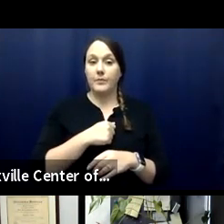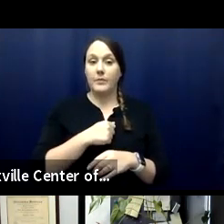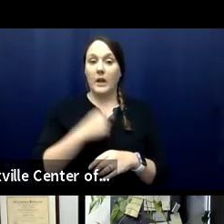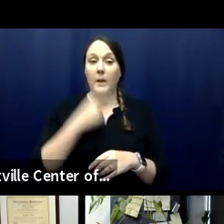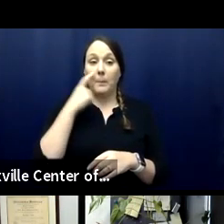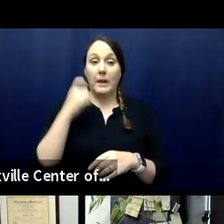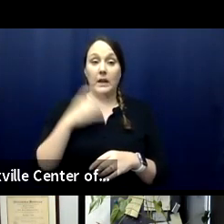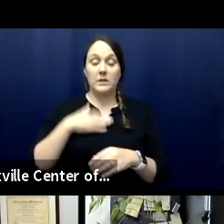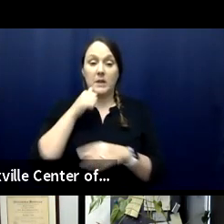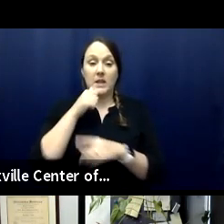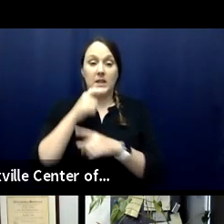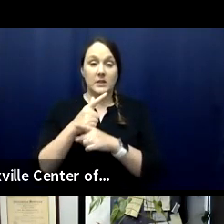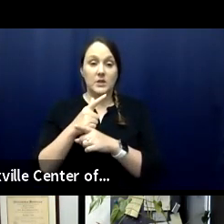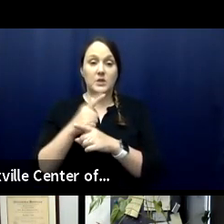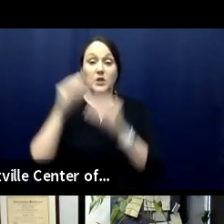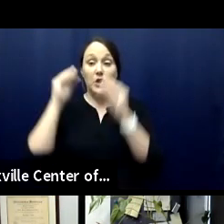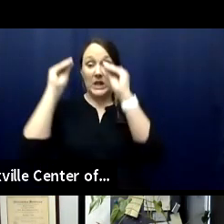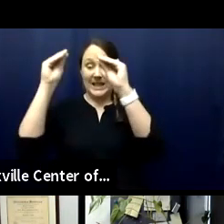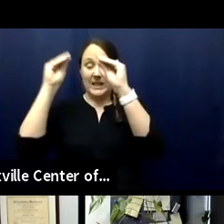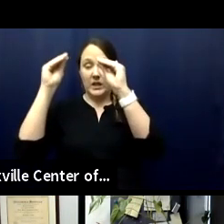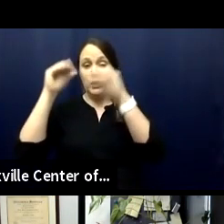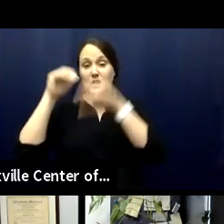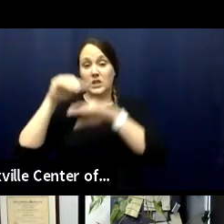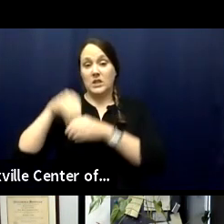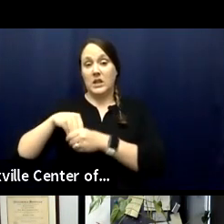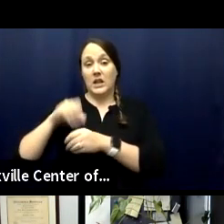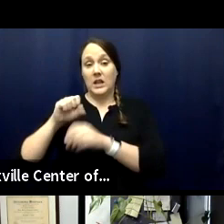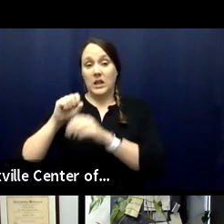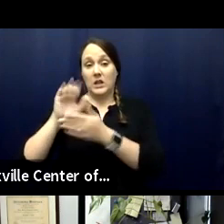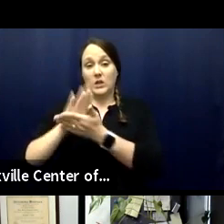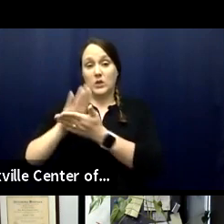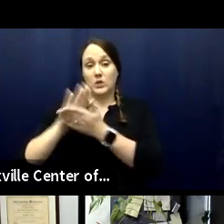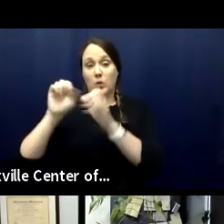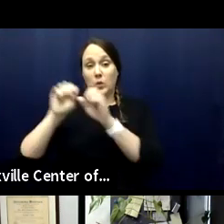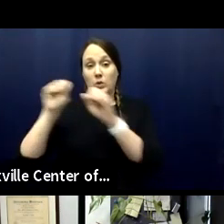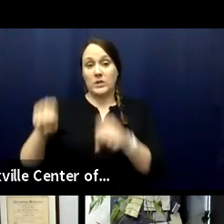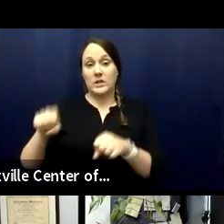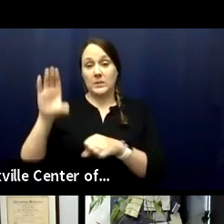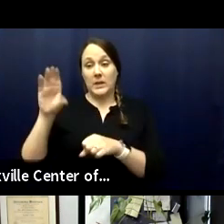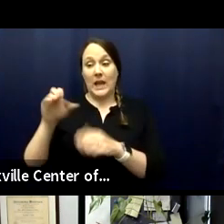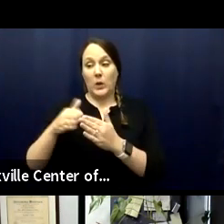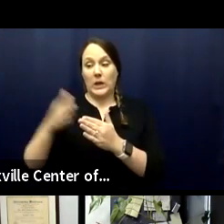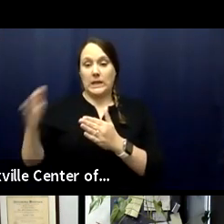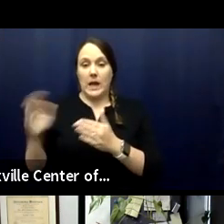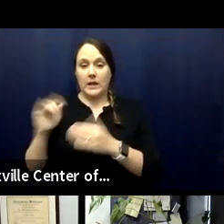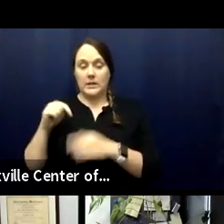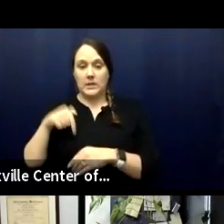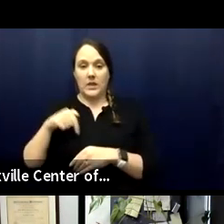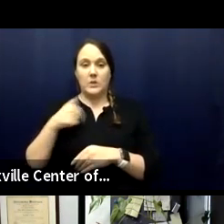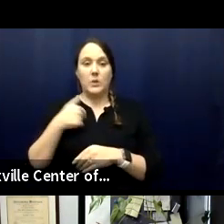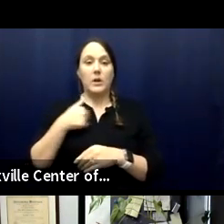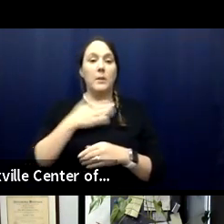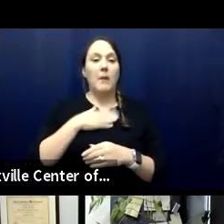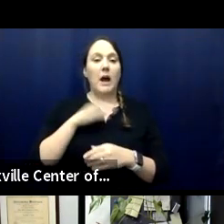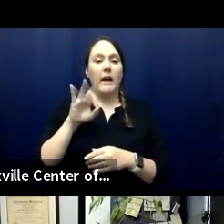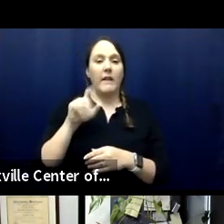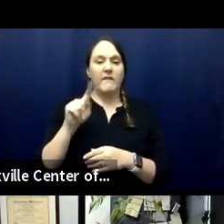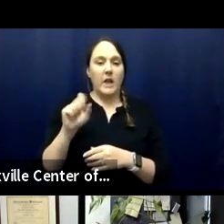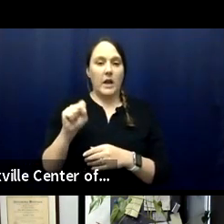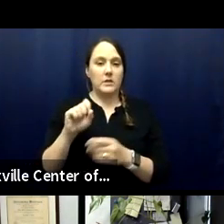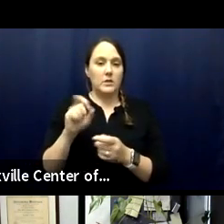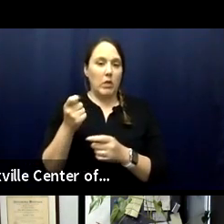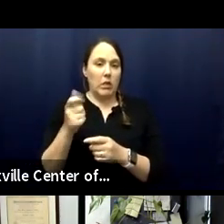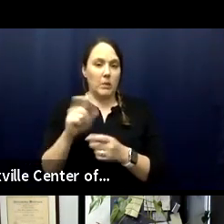because my sister teaches in a school system in a county adjacent to this one, I get my facts a little mixed up. So for